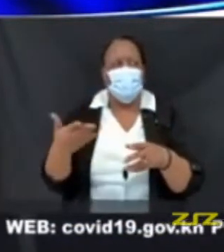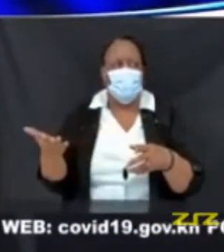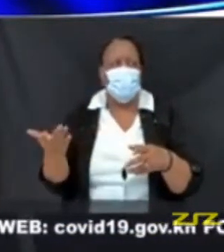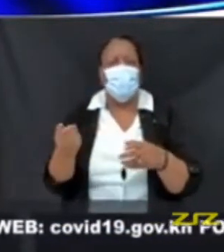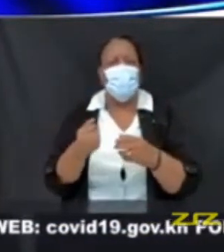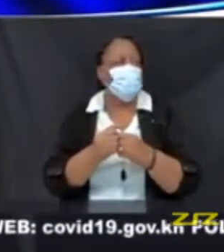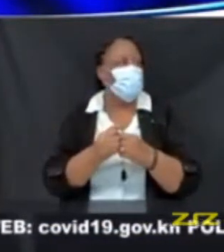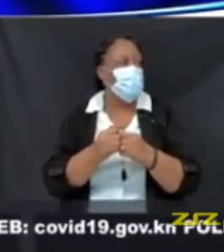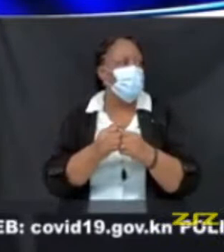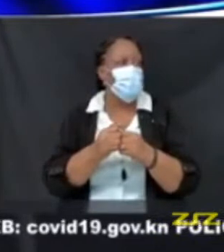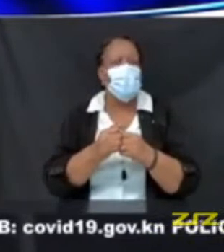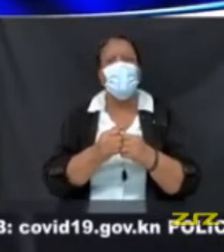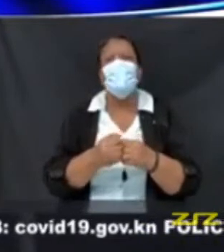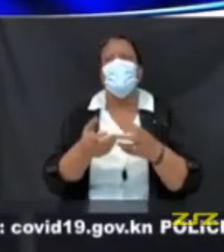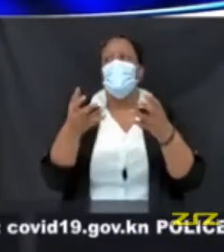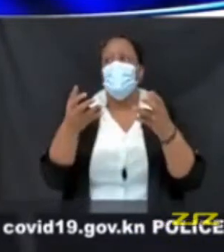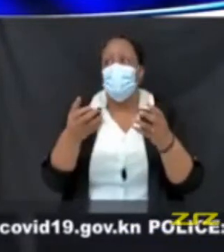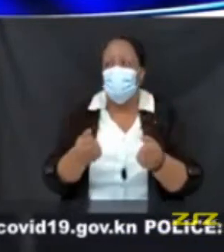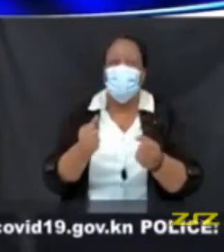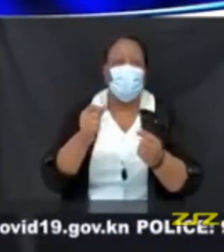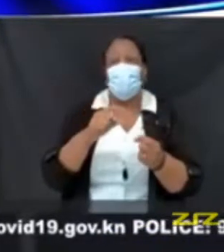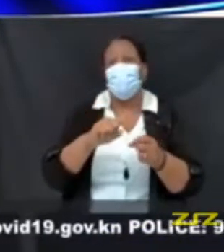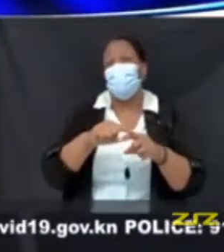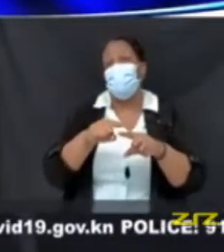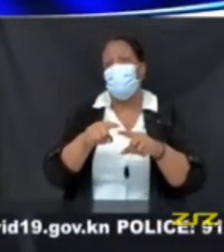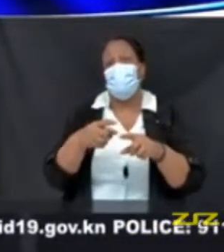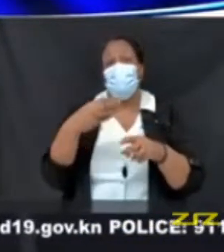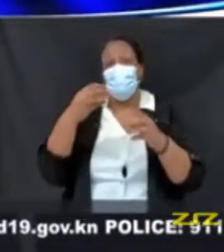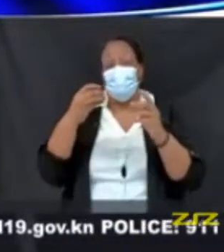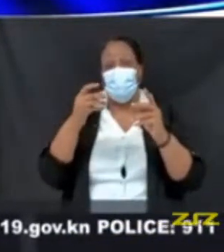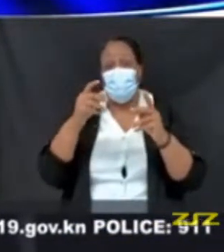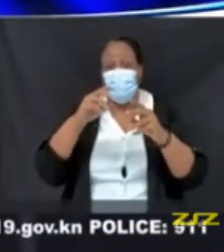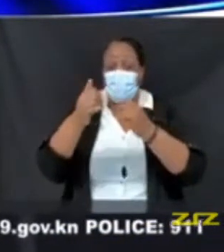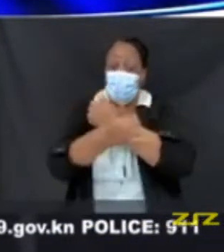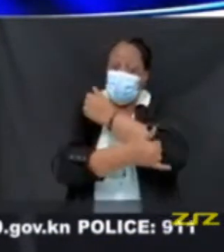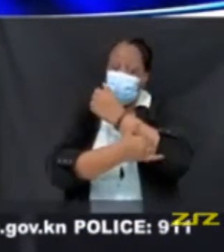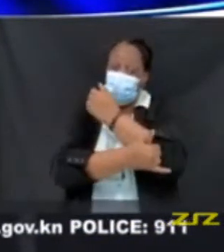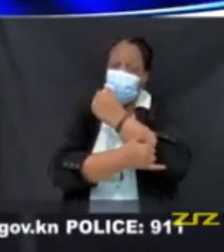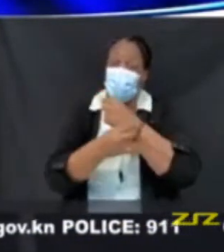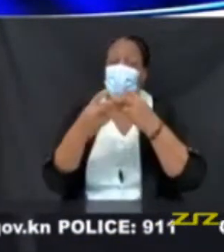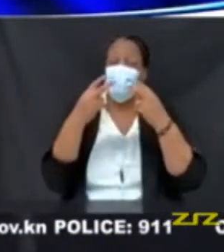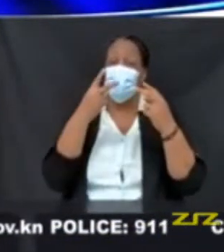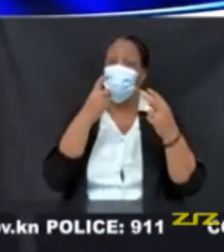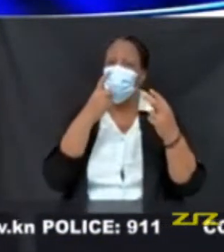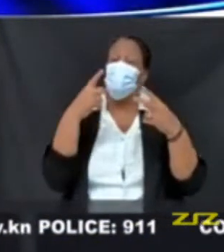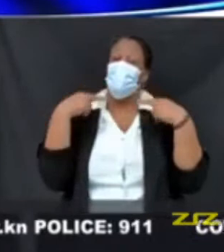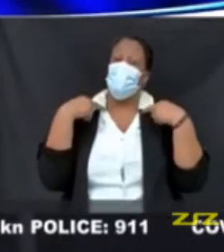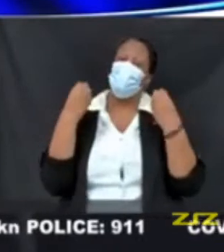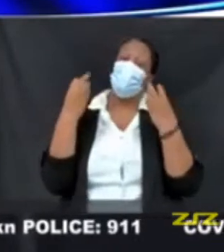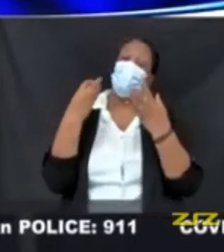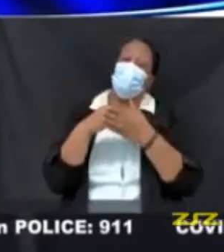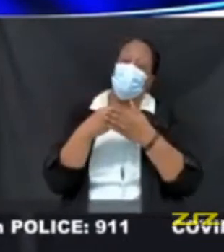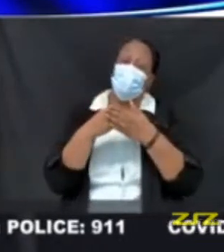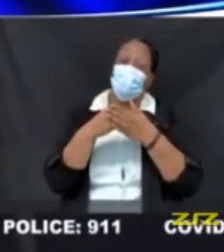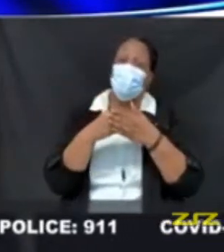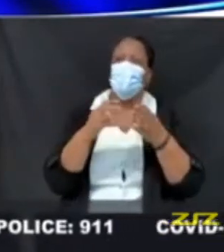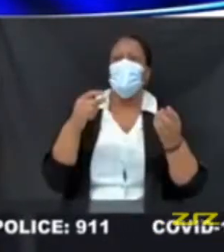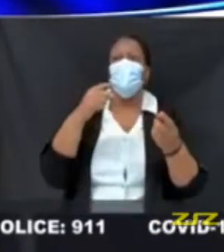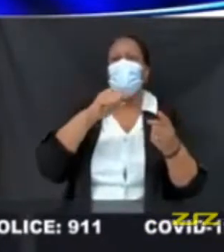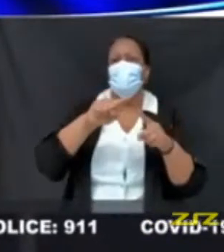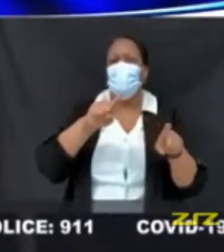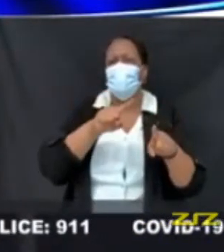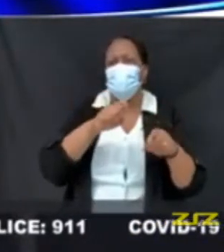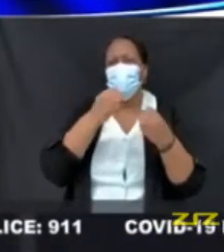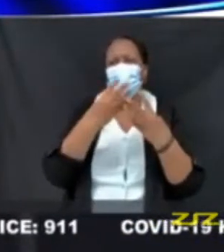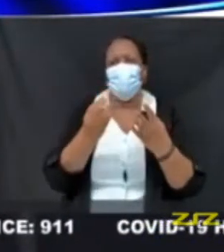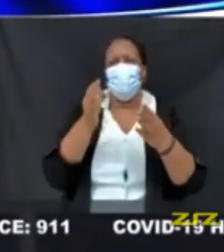same first world countries that account for some 80% of greenhouse gas emissions that directly contribute to global